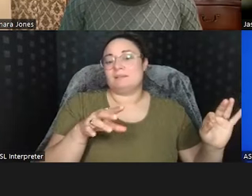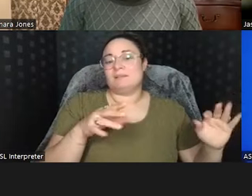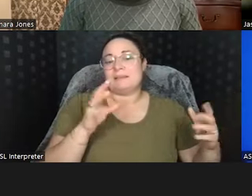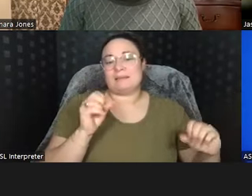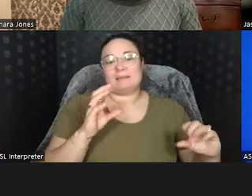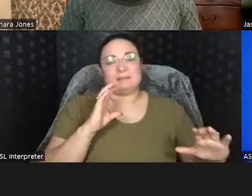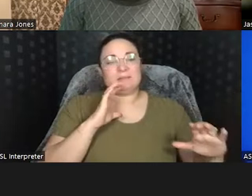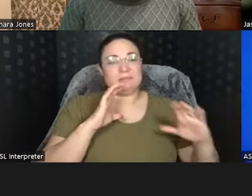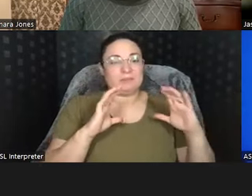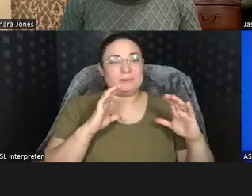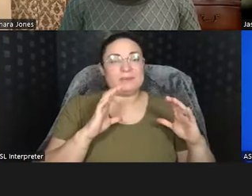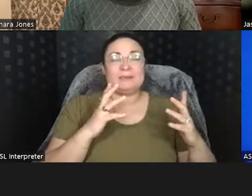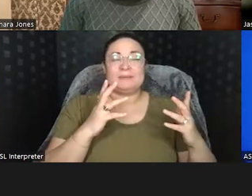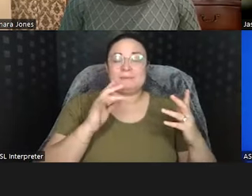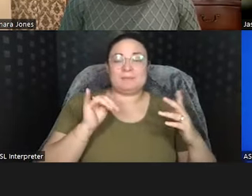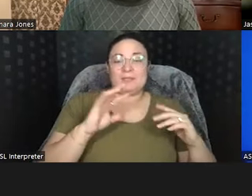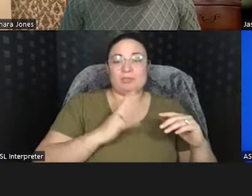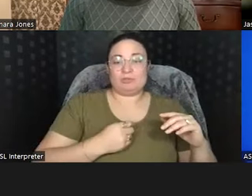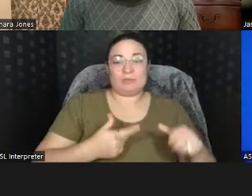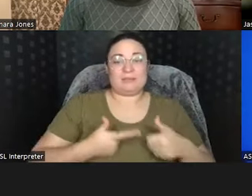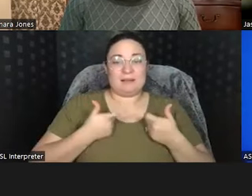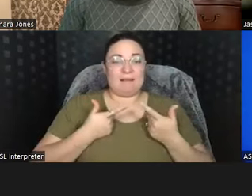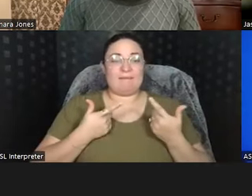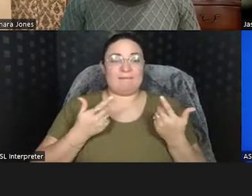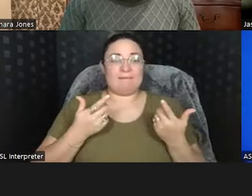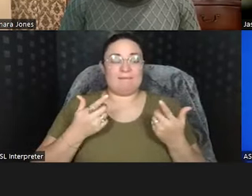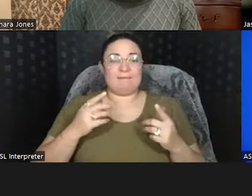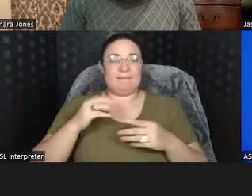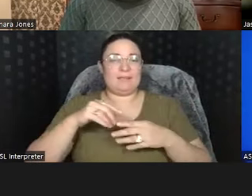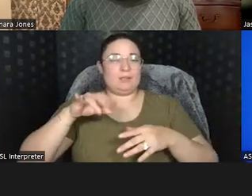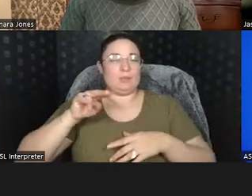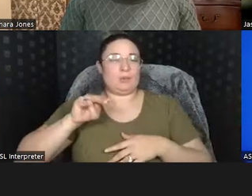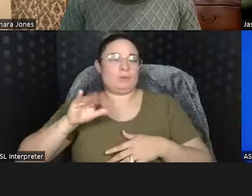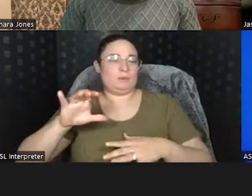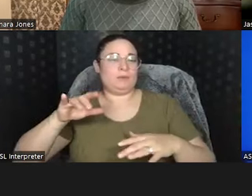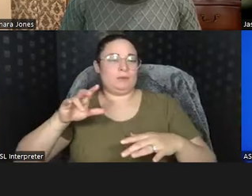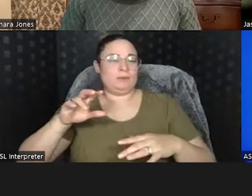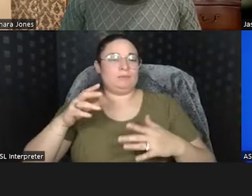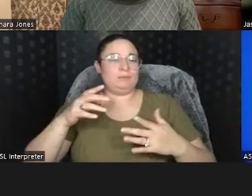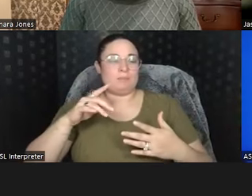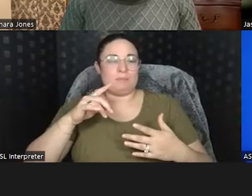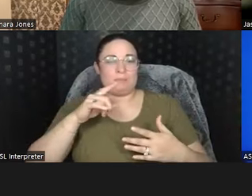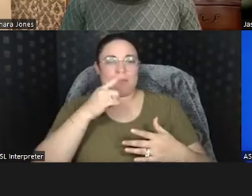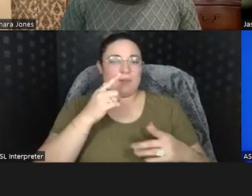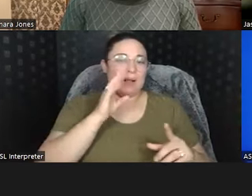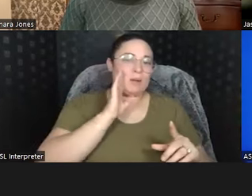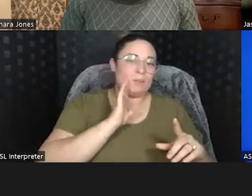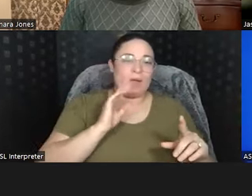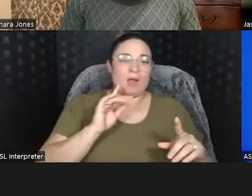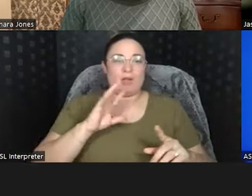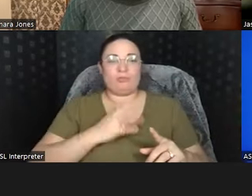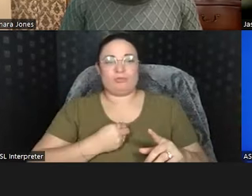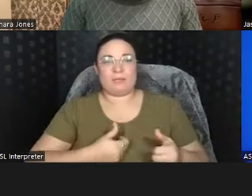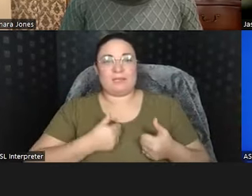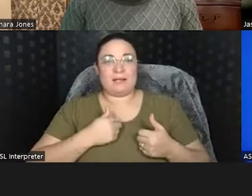communicated is that trans lives, specifically in the context that we're talking about in New York and violence, that Black and Brown trans lives